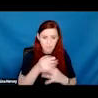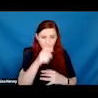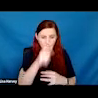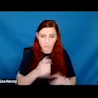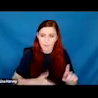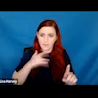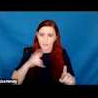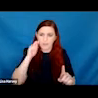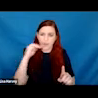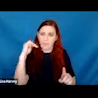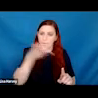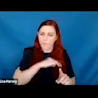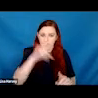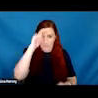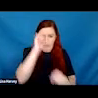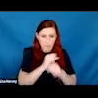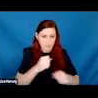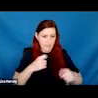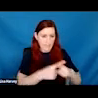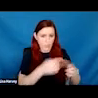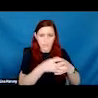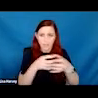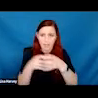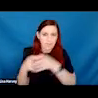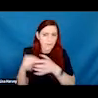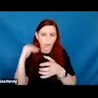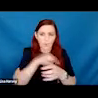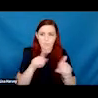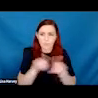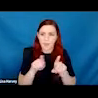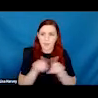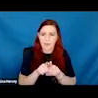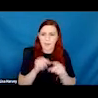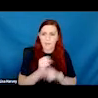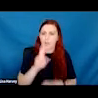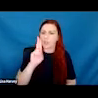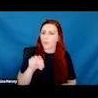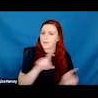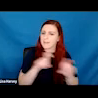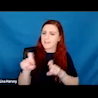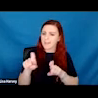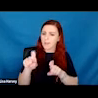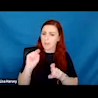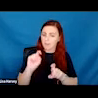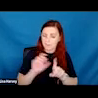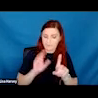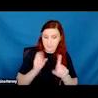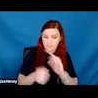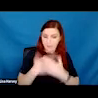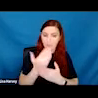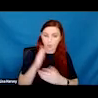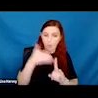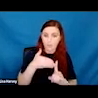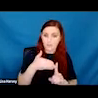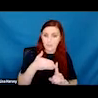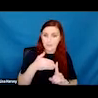importance of intersectionality is recognized in the UN Sustainable Development Goals and targets, where they state that the goals